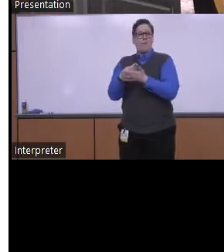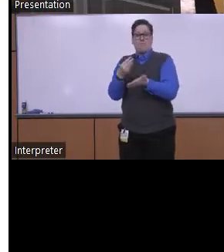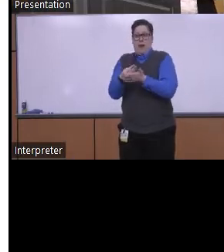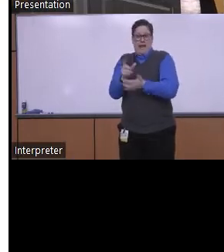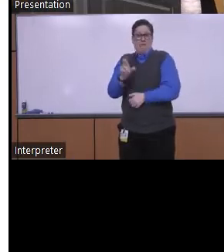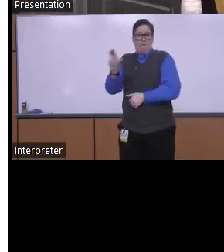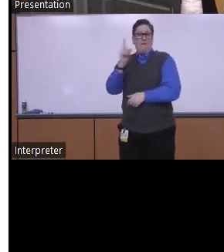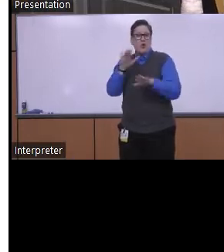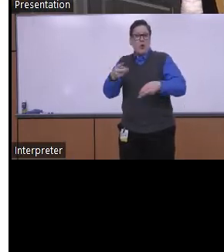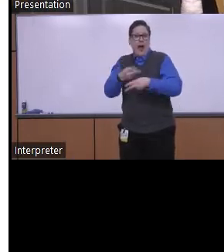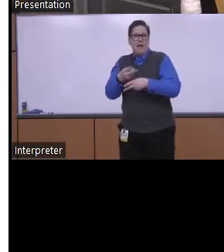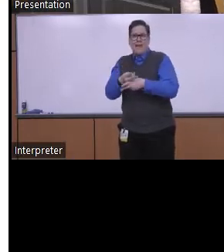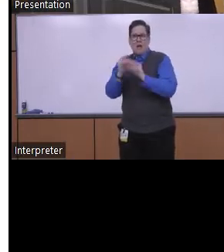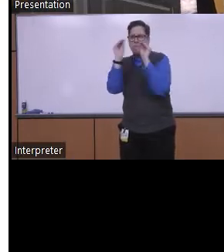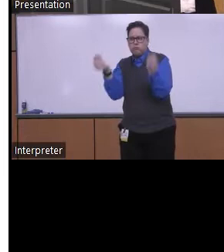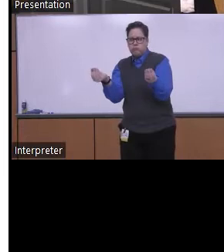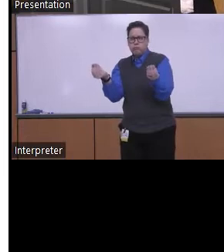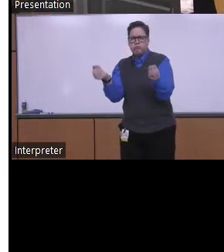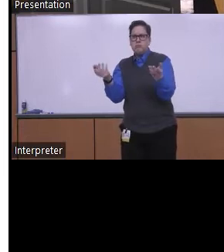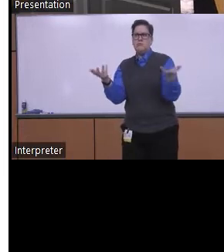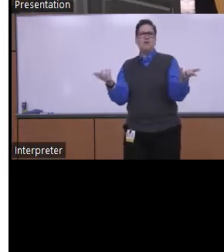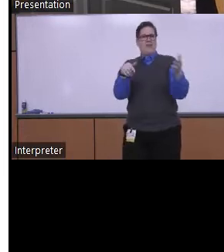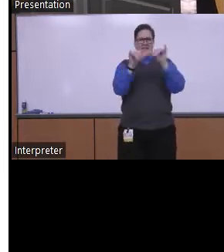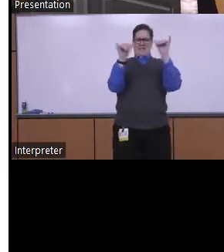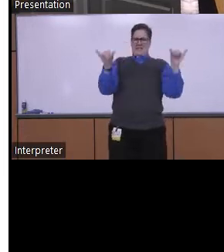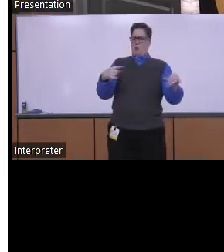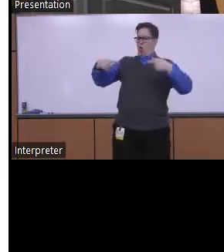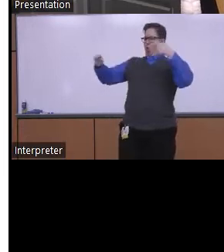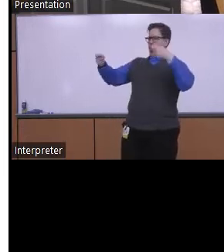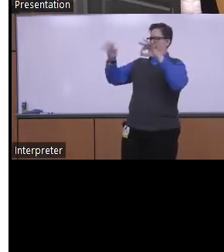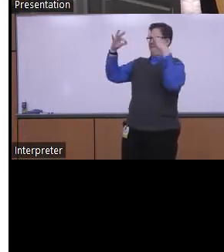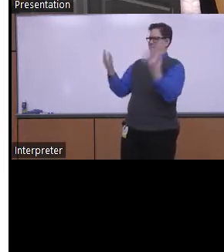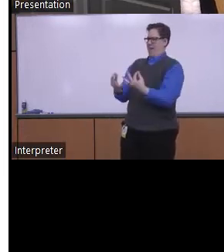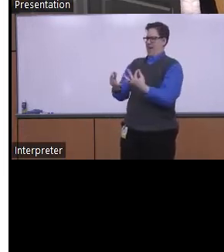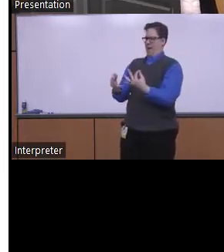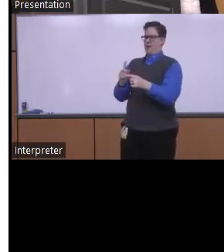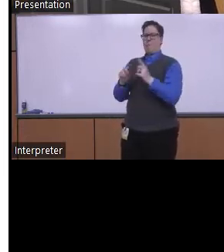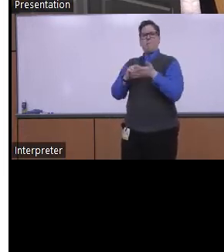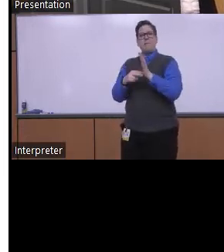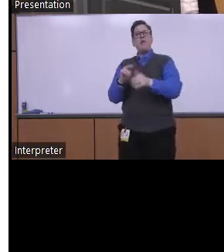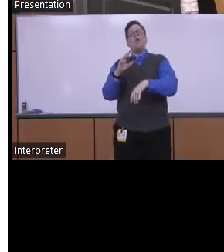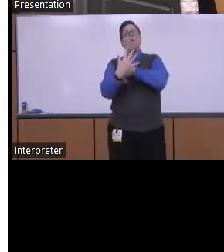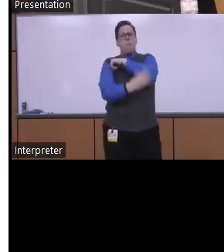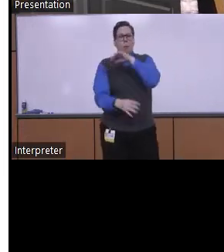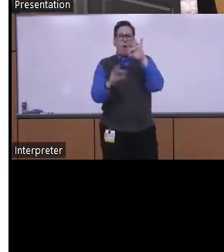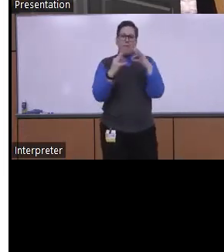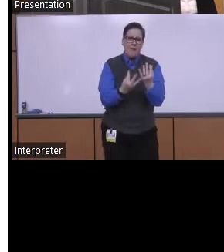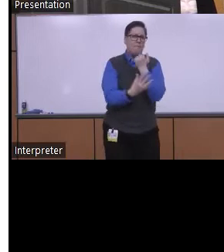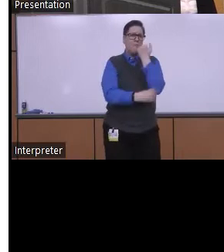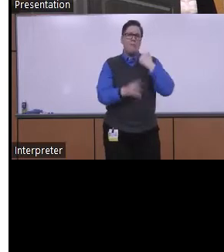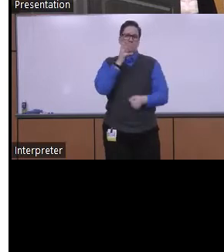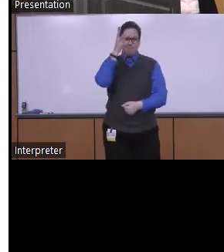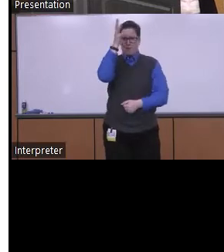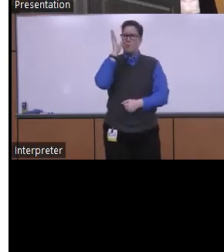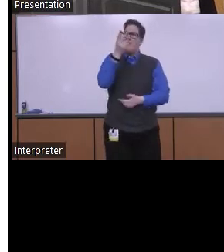childcare. So how do we create the system of family regulation that sets up poor parents, poor families to